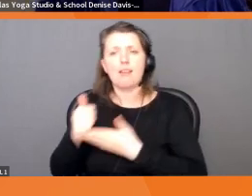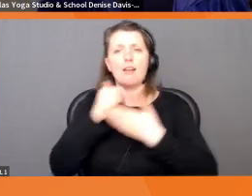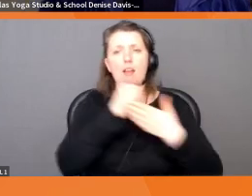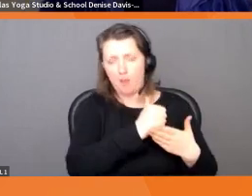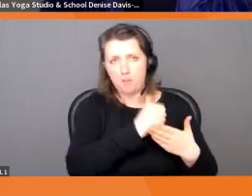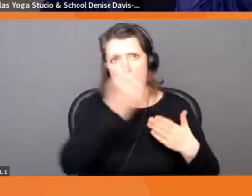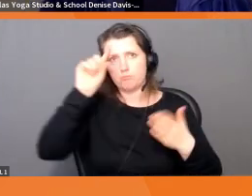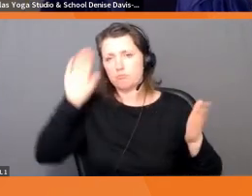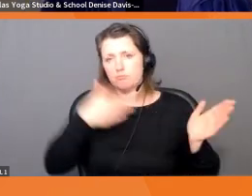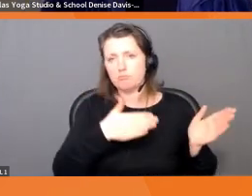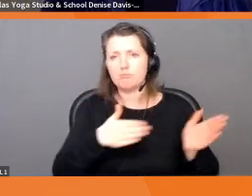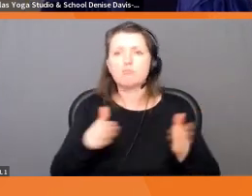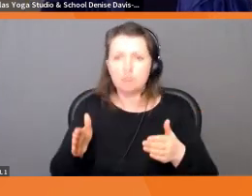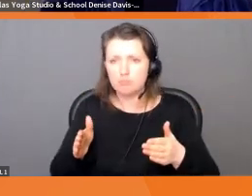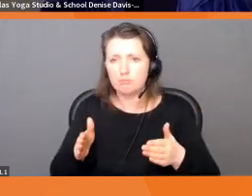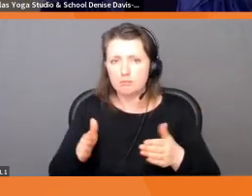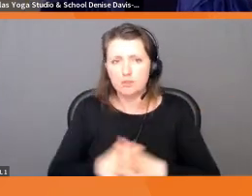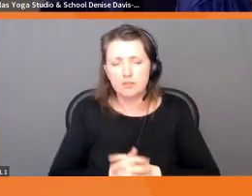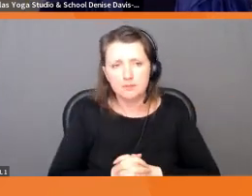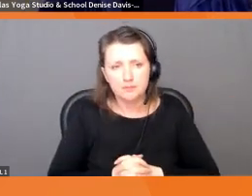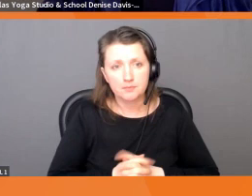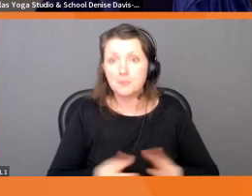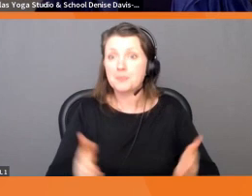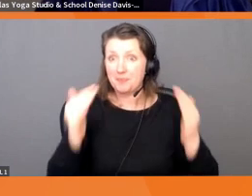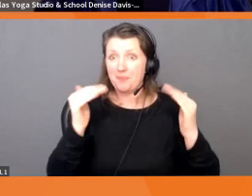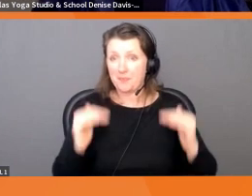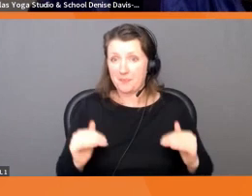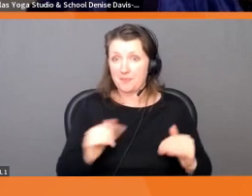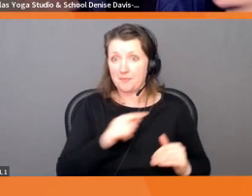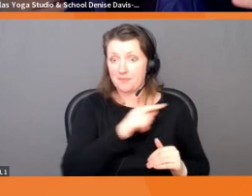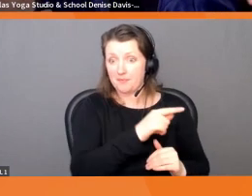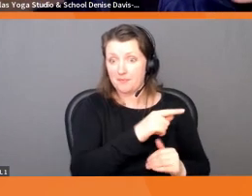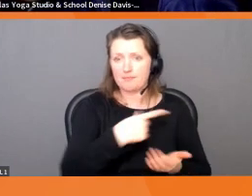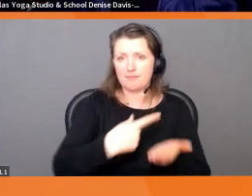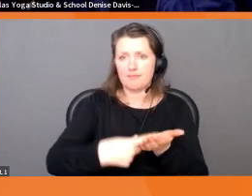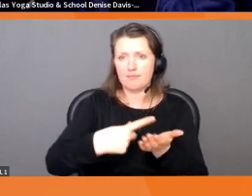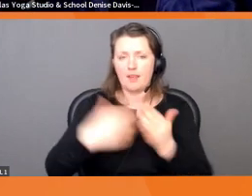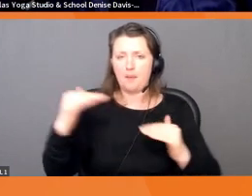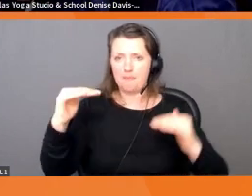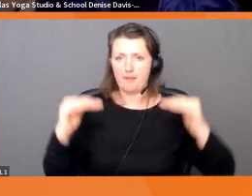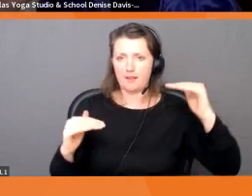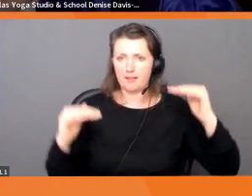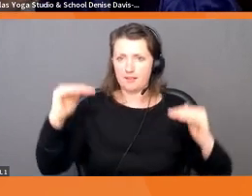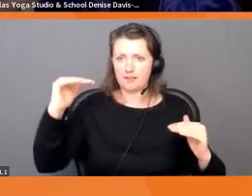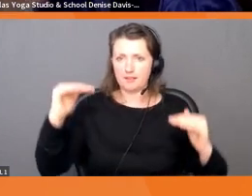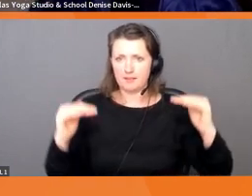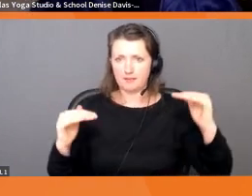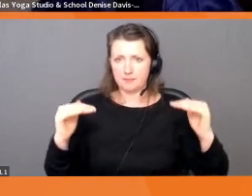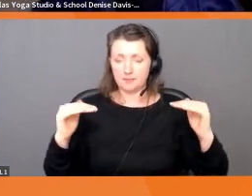I'm going to keep moving here. The next one is like talking about balance, and you can feel the balance of work